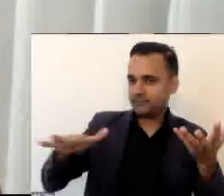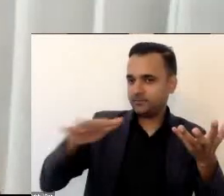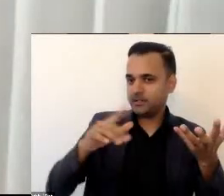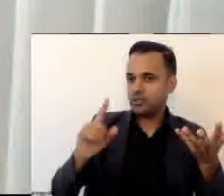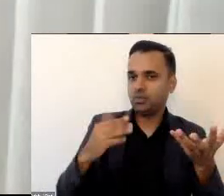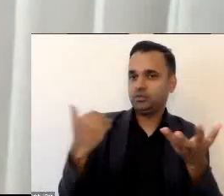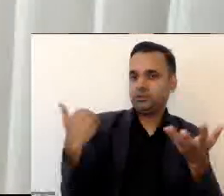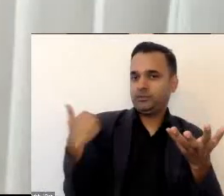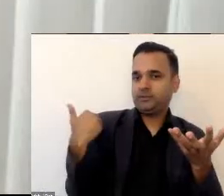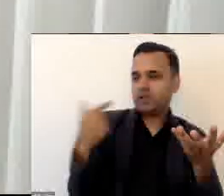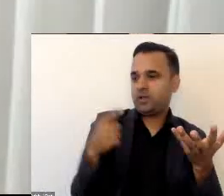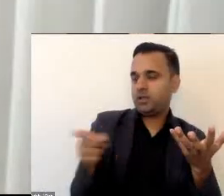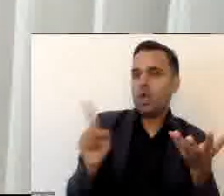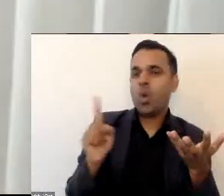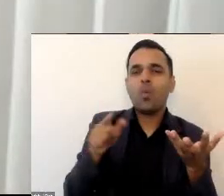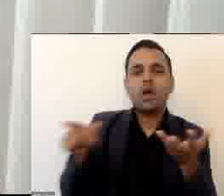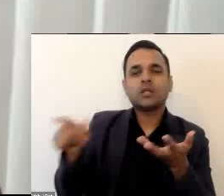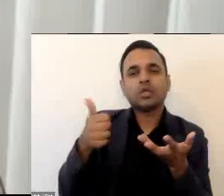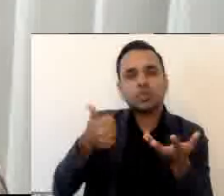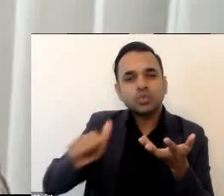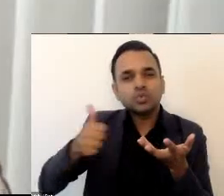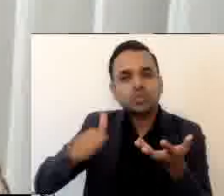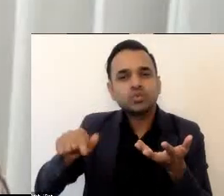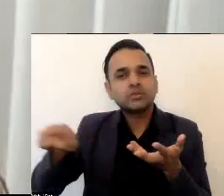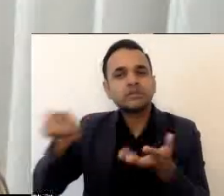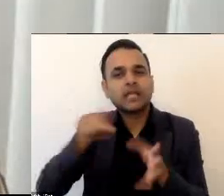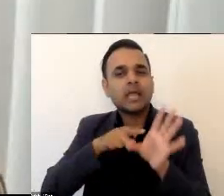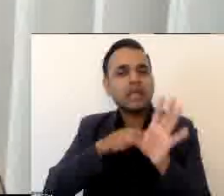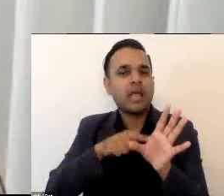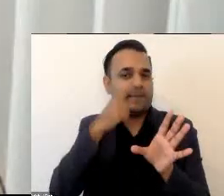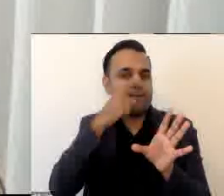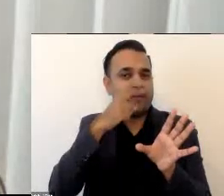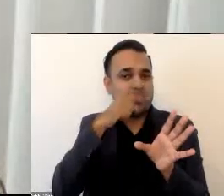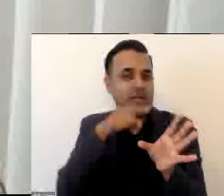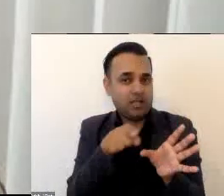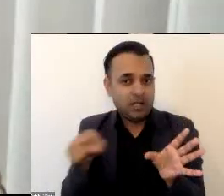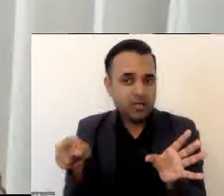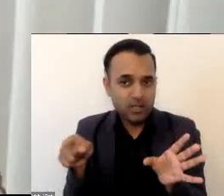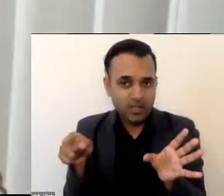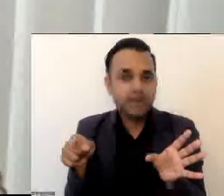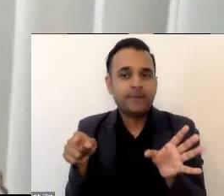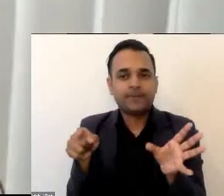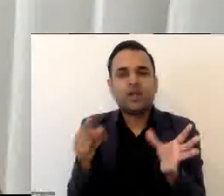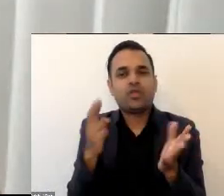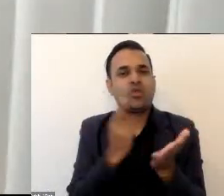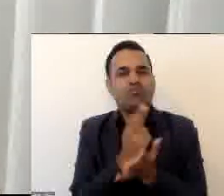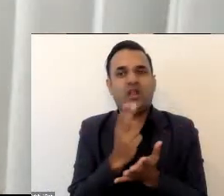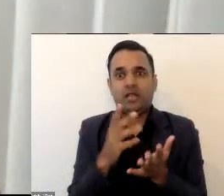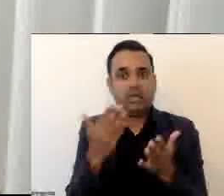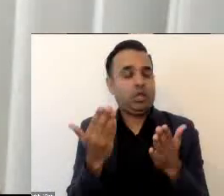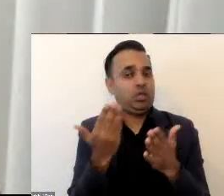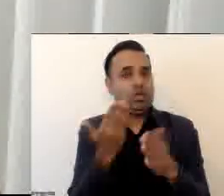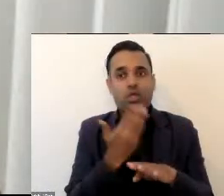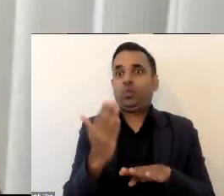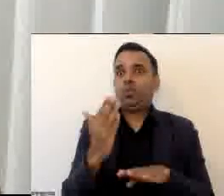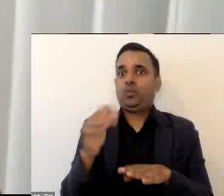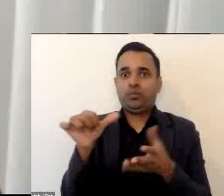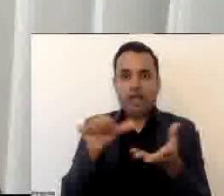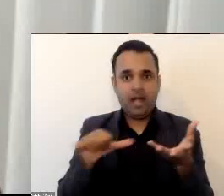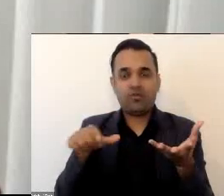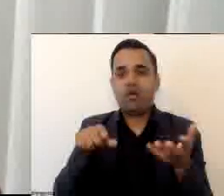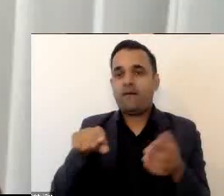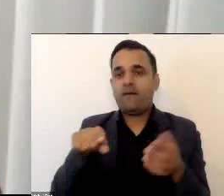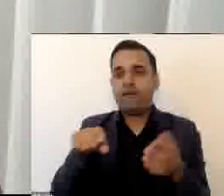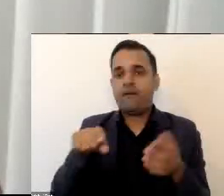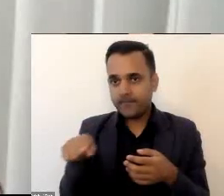when we're thinking of the responsible consumption among young people, what does it mean? and how is it impacted, you know, by